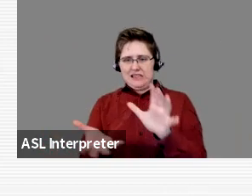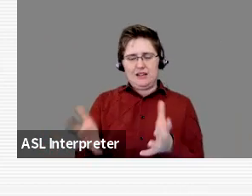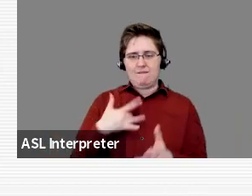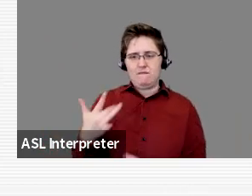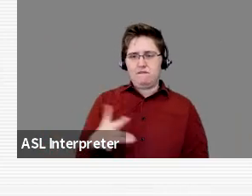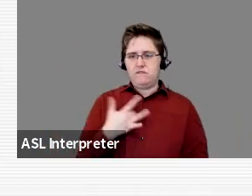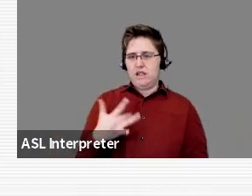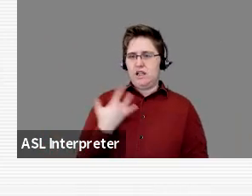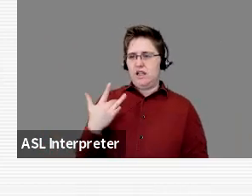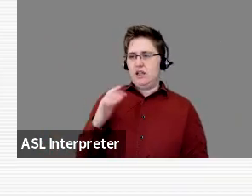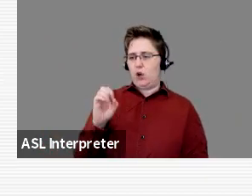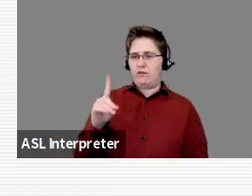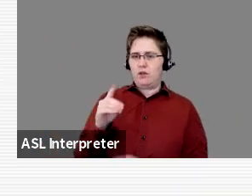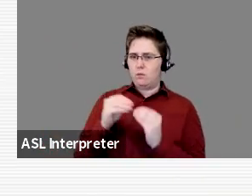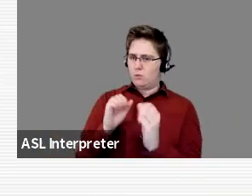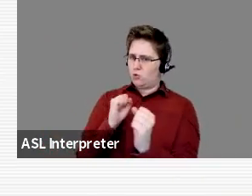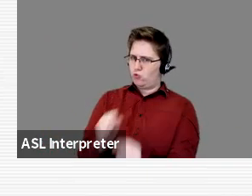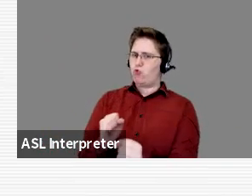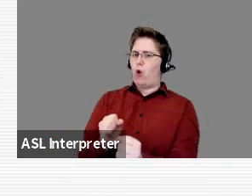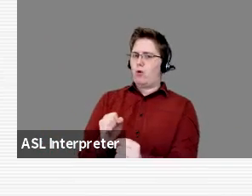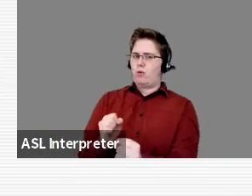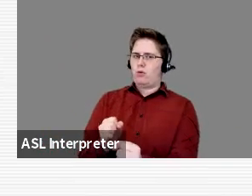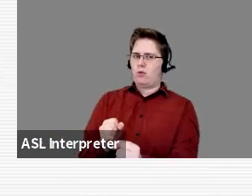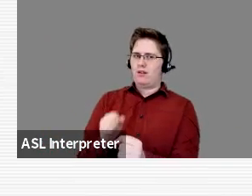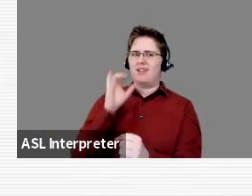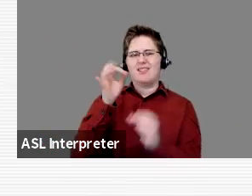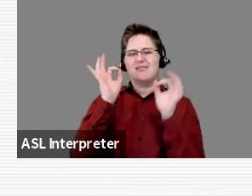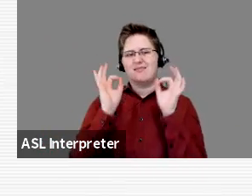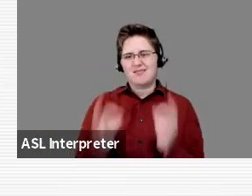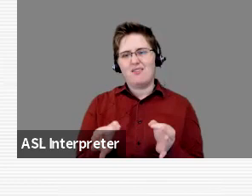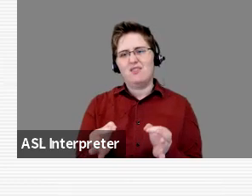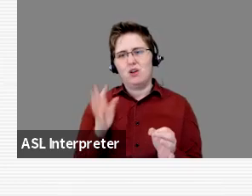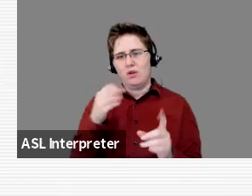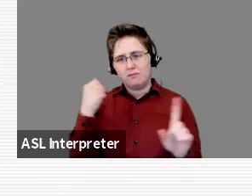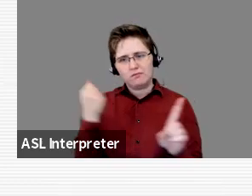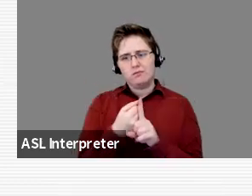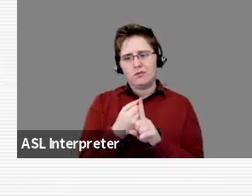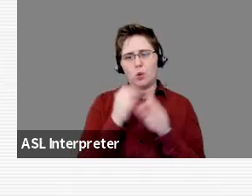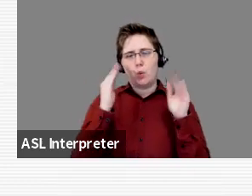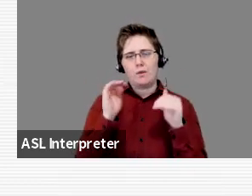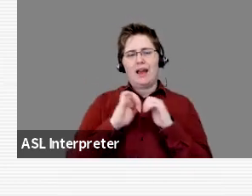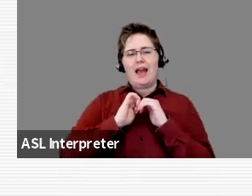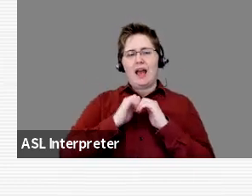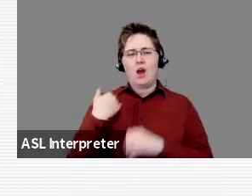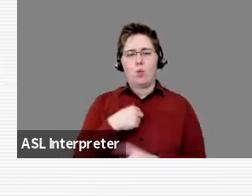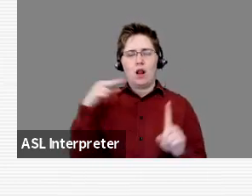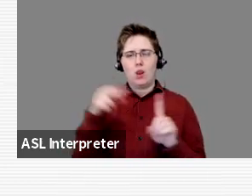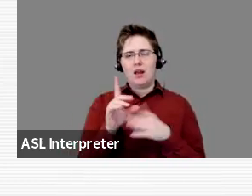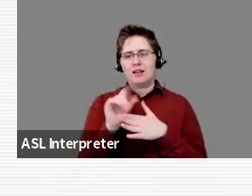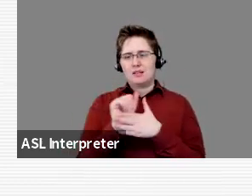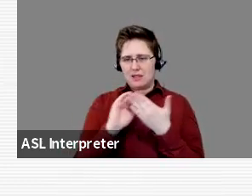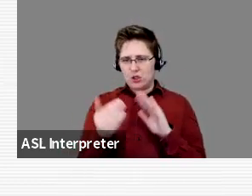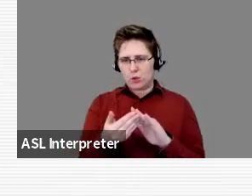feeling COVID in a much stronger way. And so that's definitely going to affect, hopefully, how we look at the disability